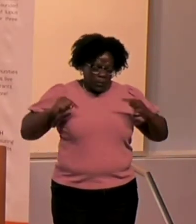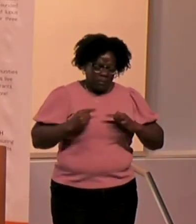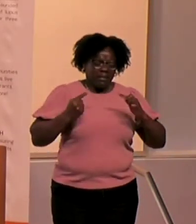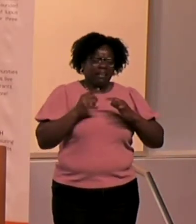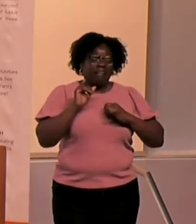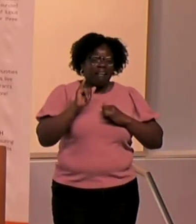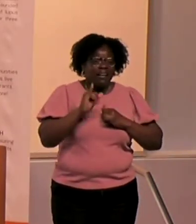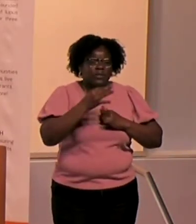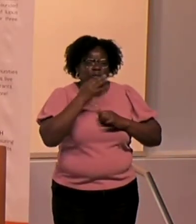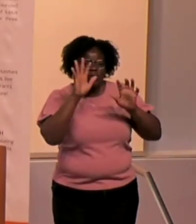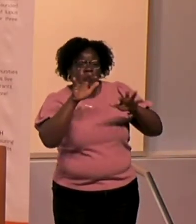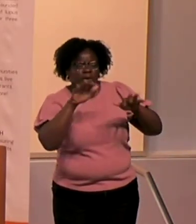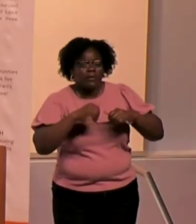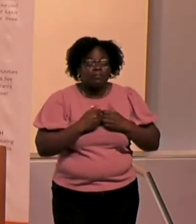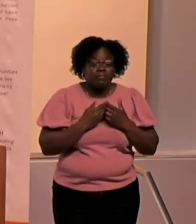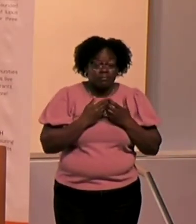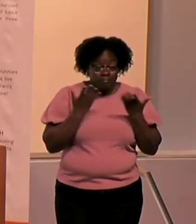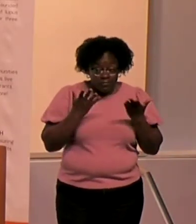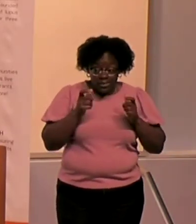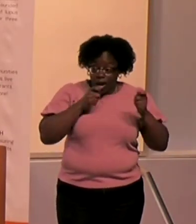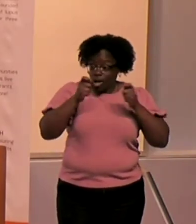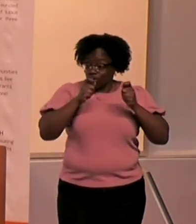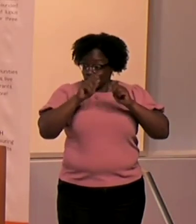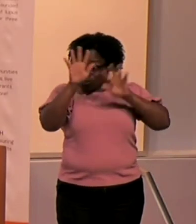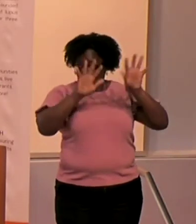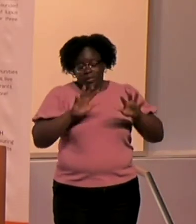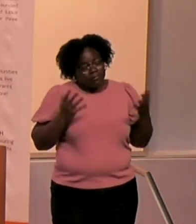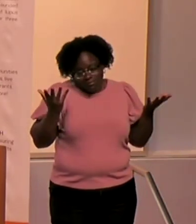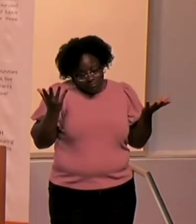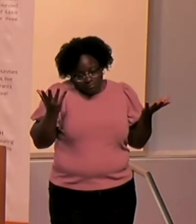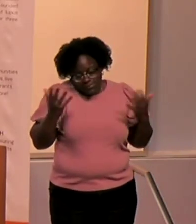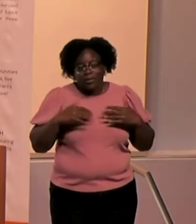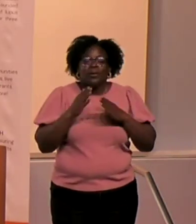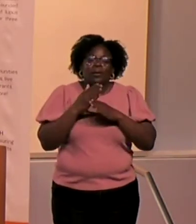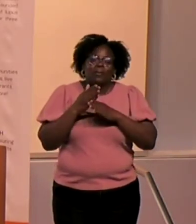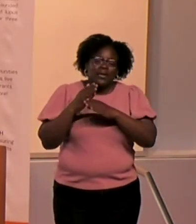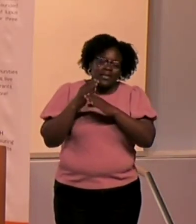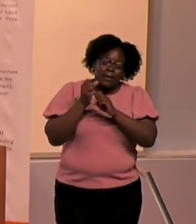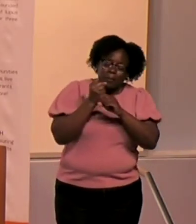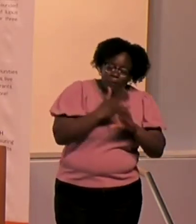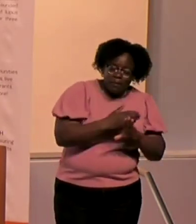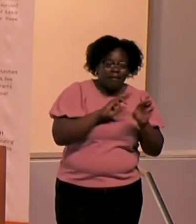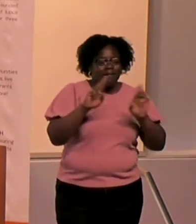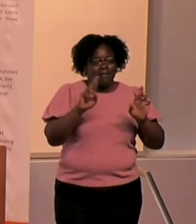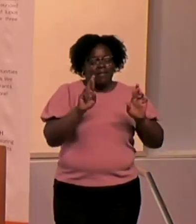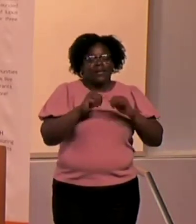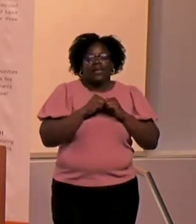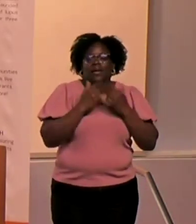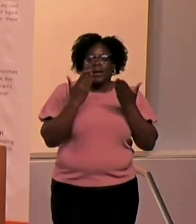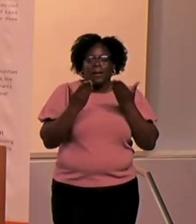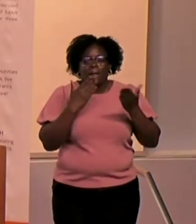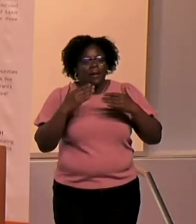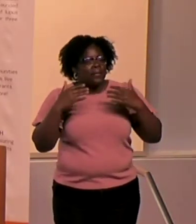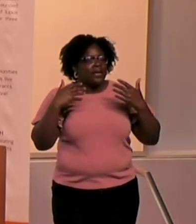So, although you can't control the weather, but preparing for that and maybe not planning to do